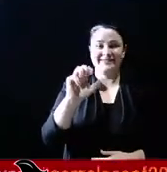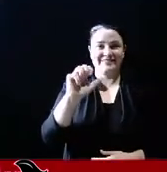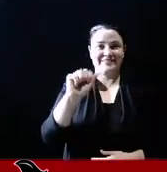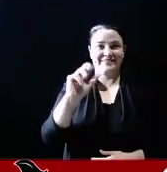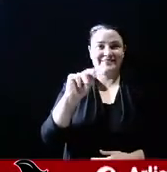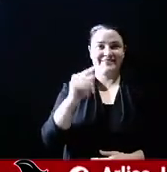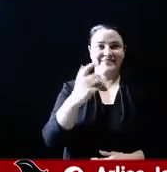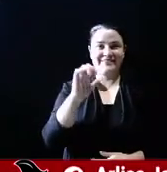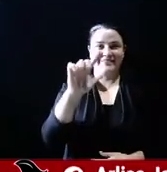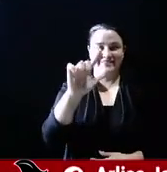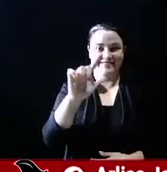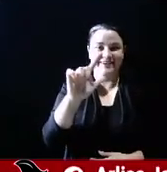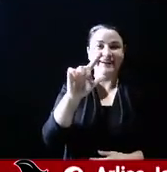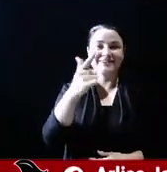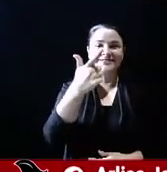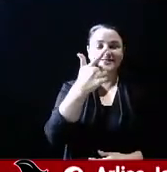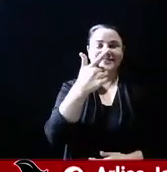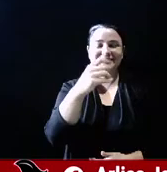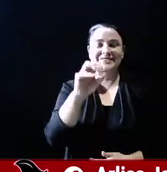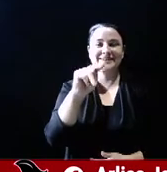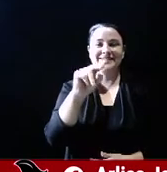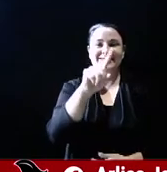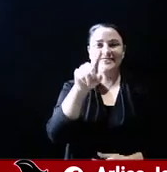Angel Ernesto Gonzalez,